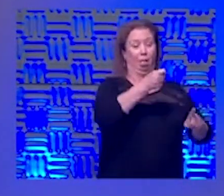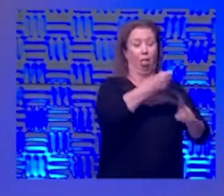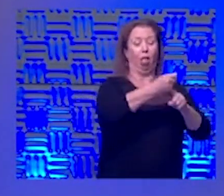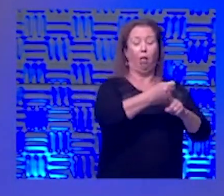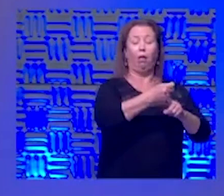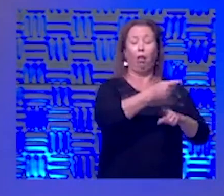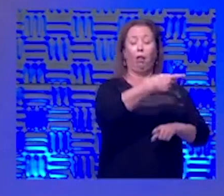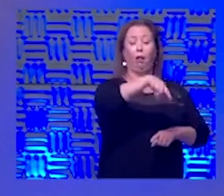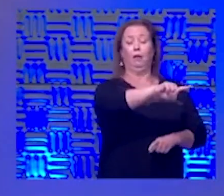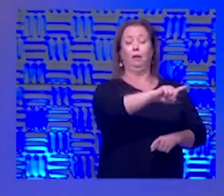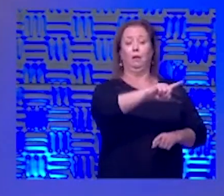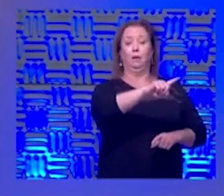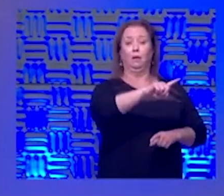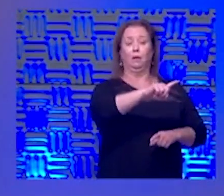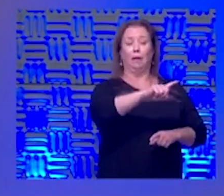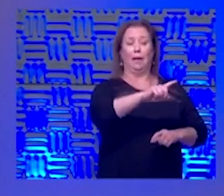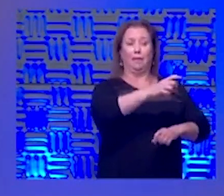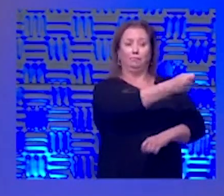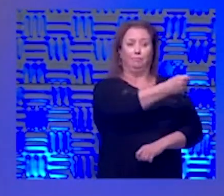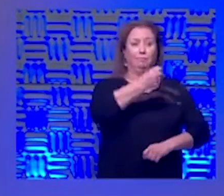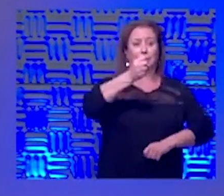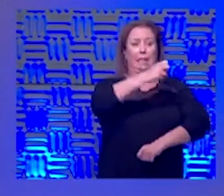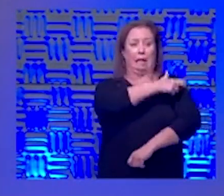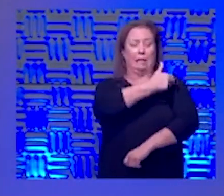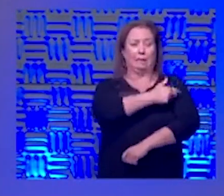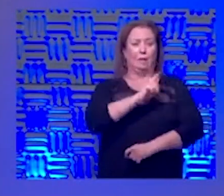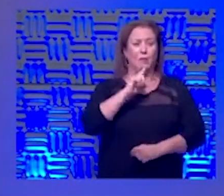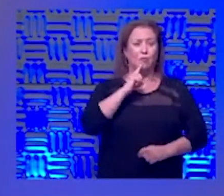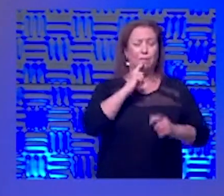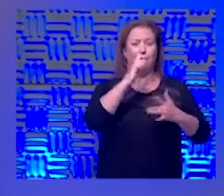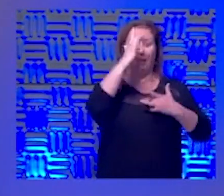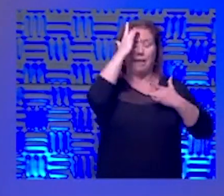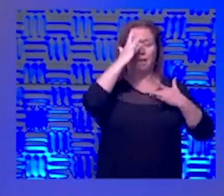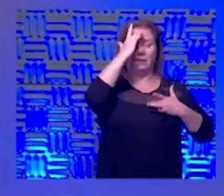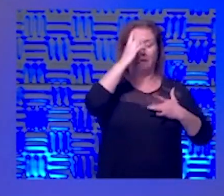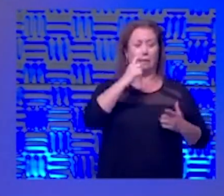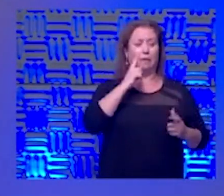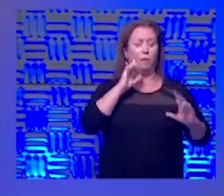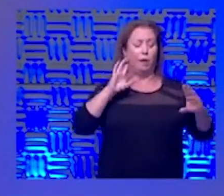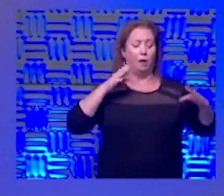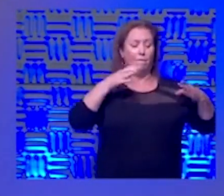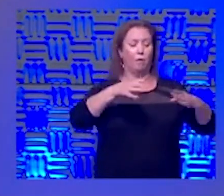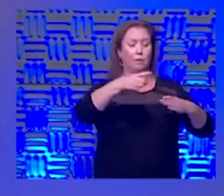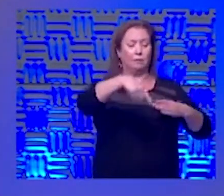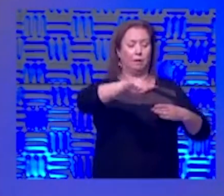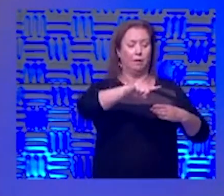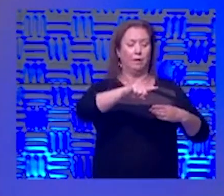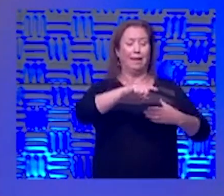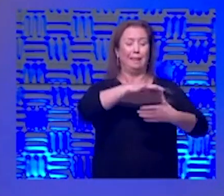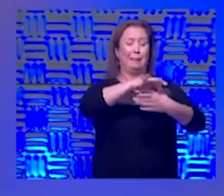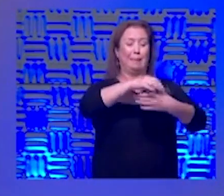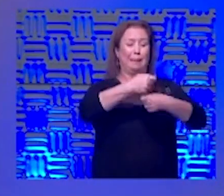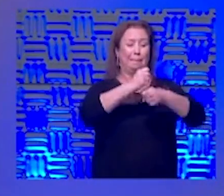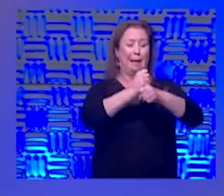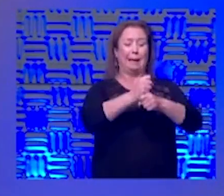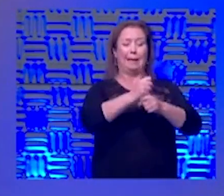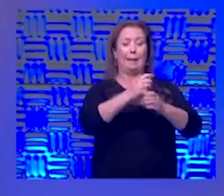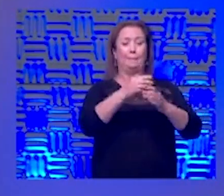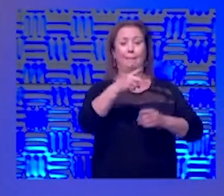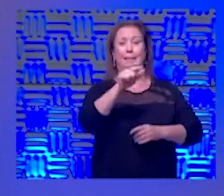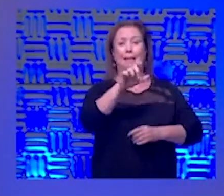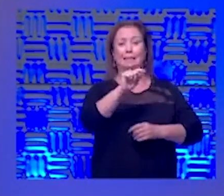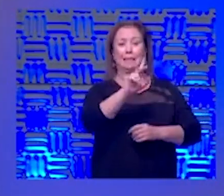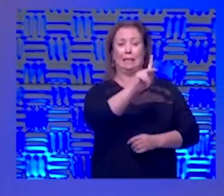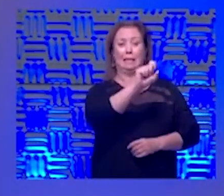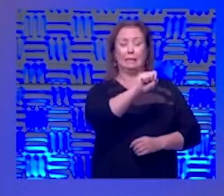got infected and then got hospitalized and critical illness? If we just look at the meatpacking plants in Kansas